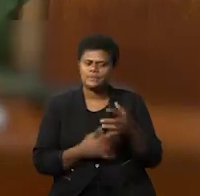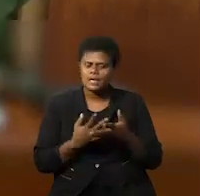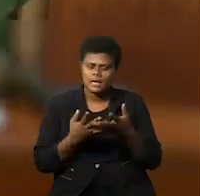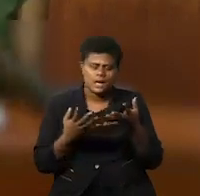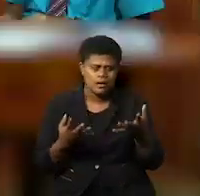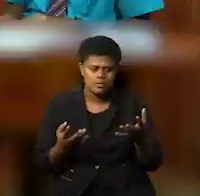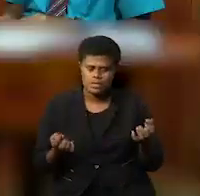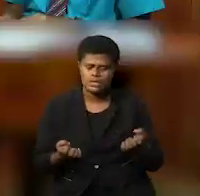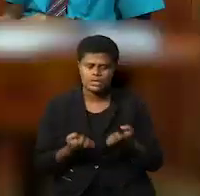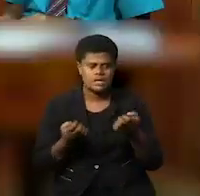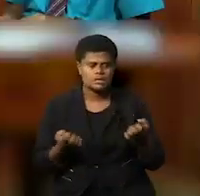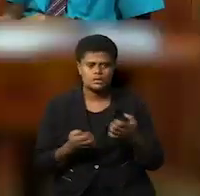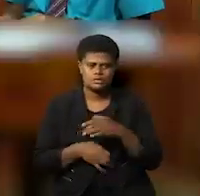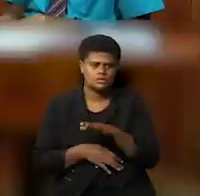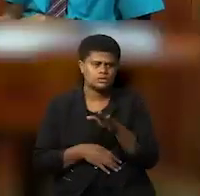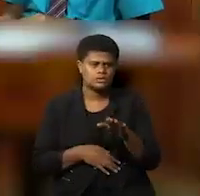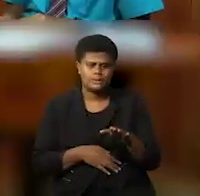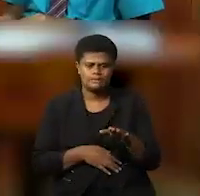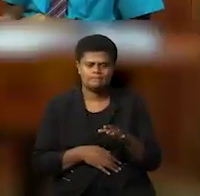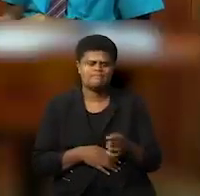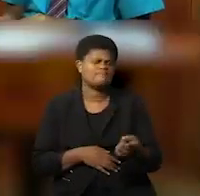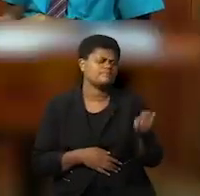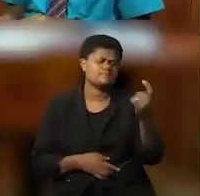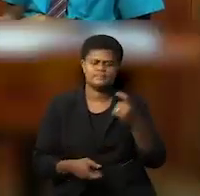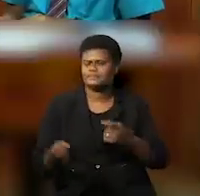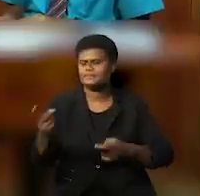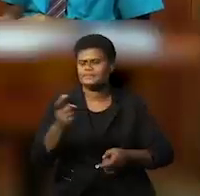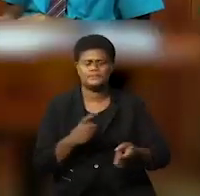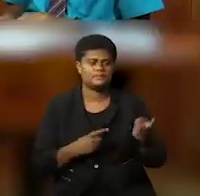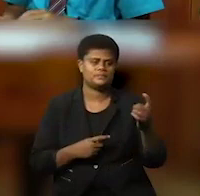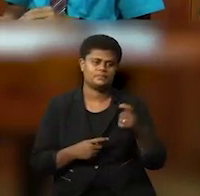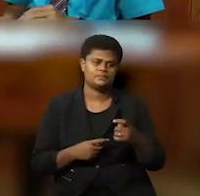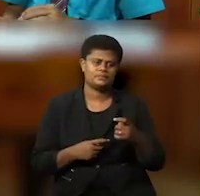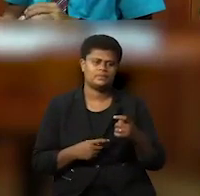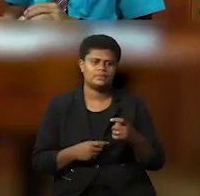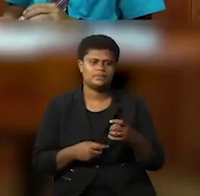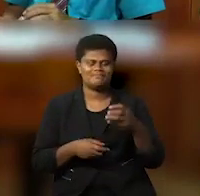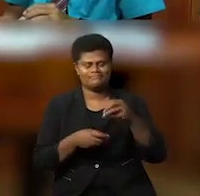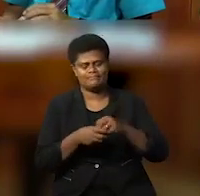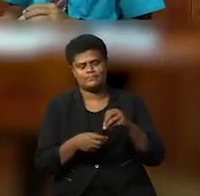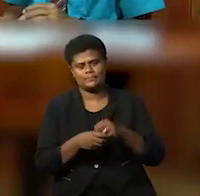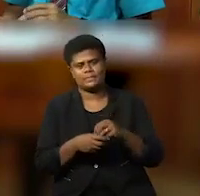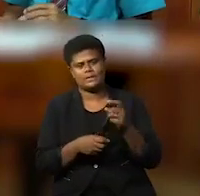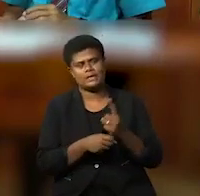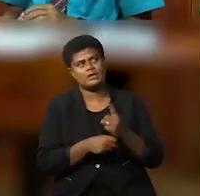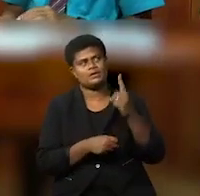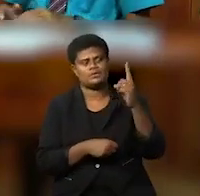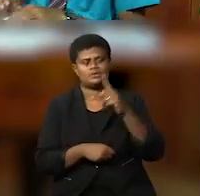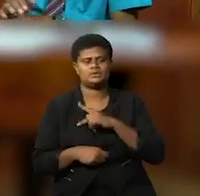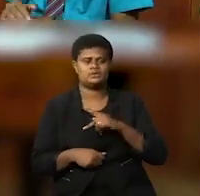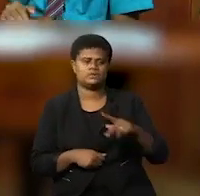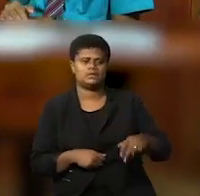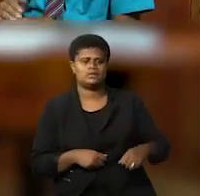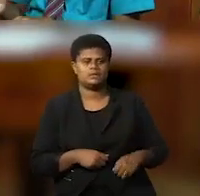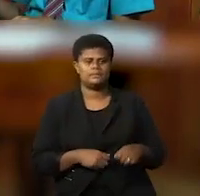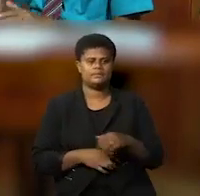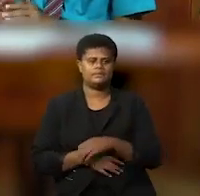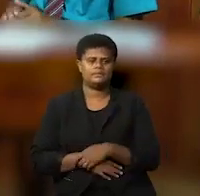it's how you encourage them to come and be part of God's unshakable kingdom. Amen.